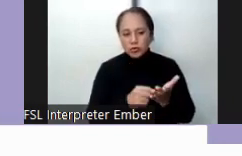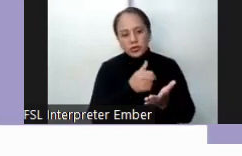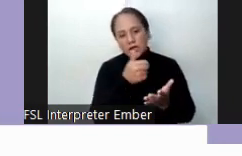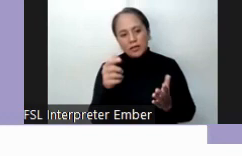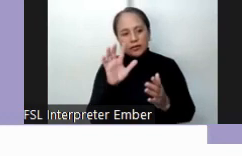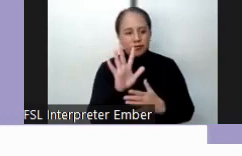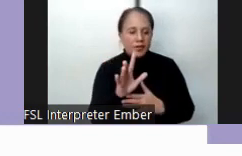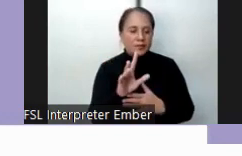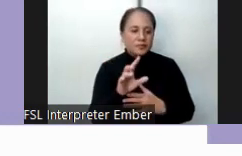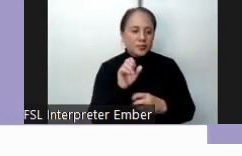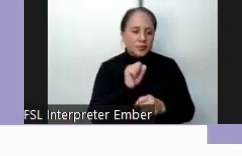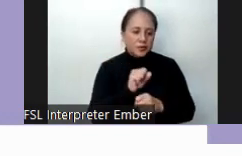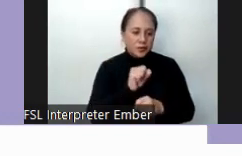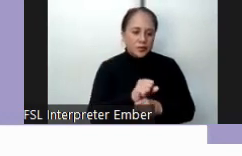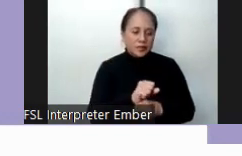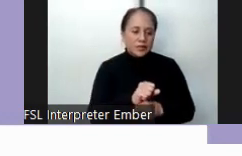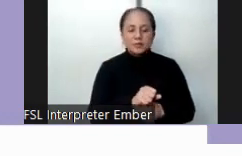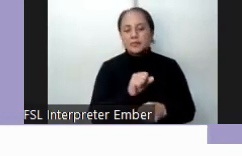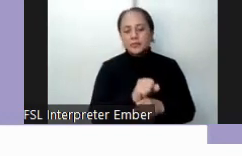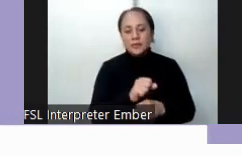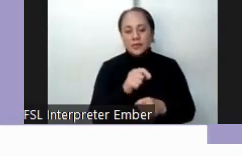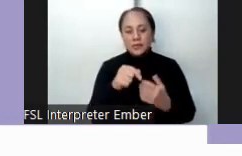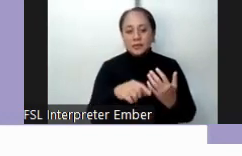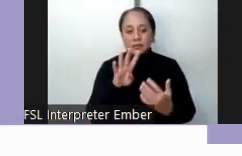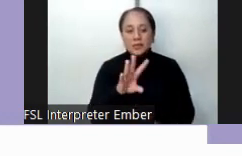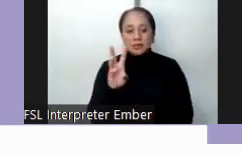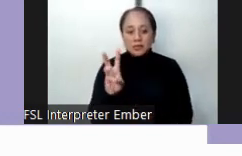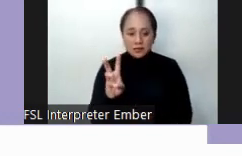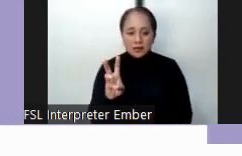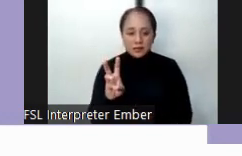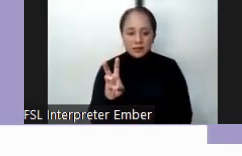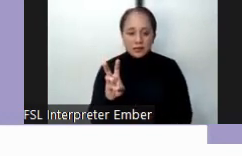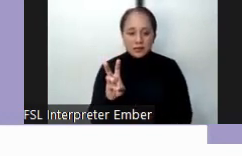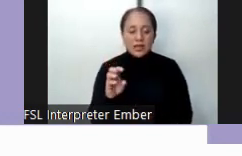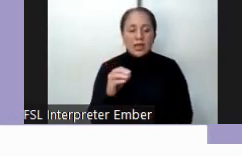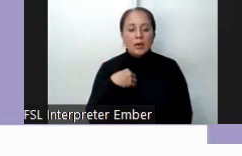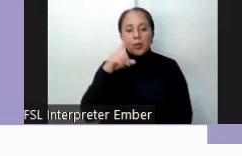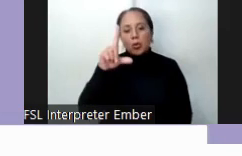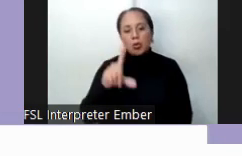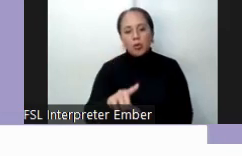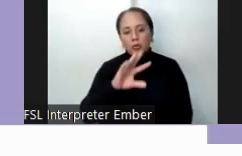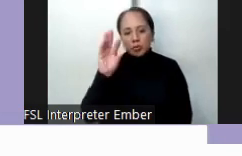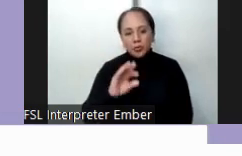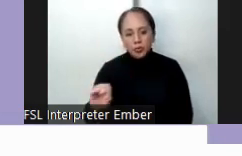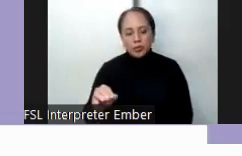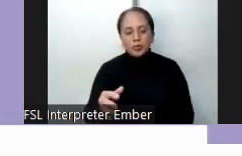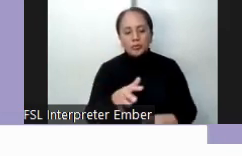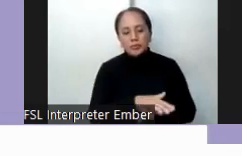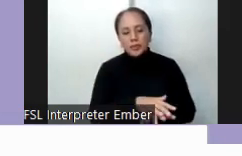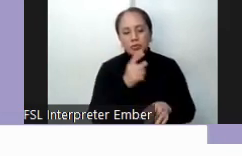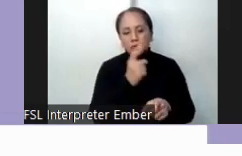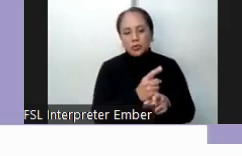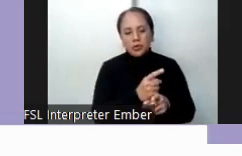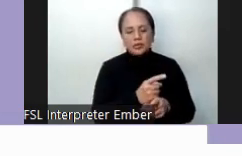tasks. Task B6 had the lowest percent of combined correct and